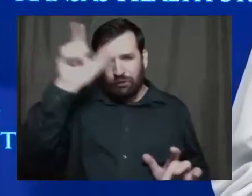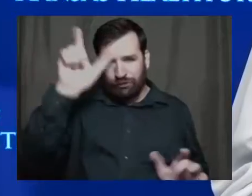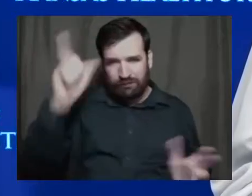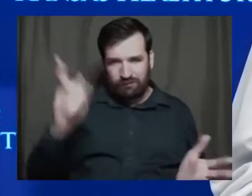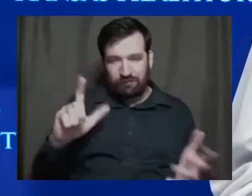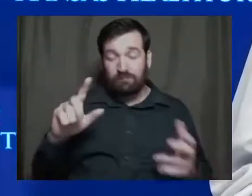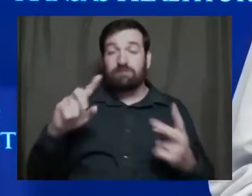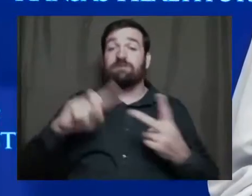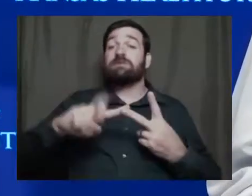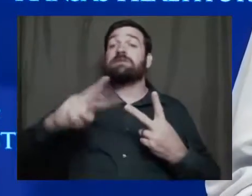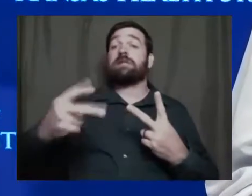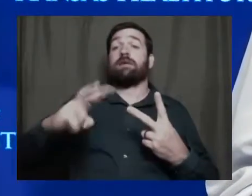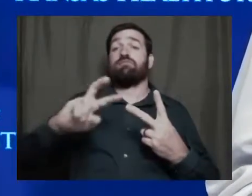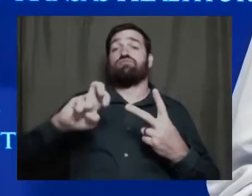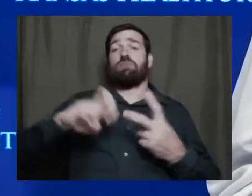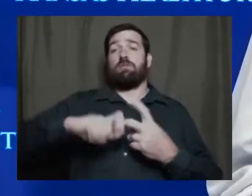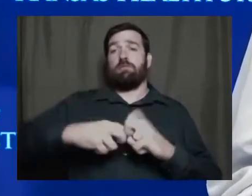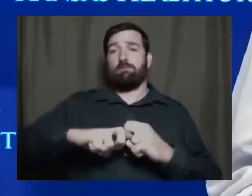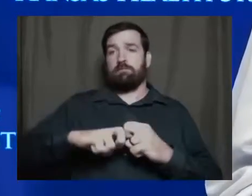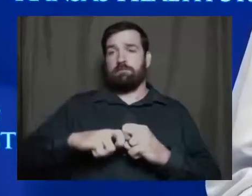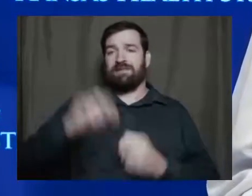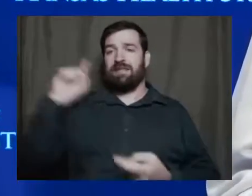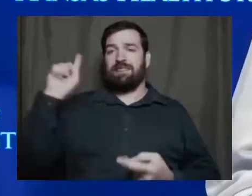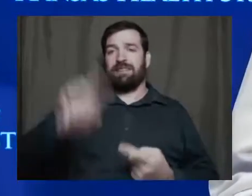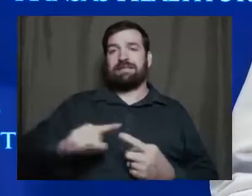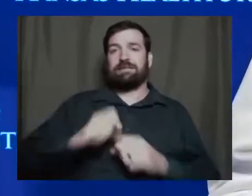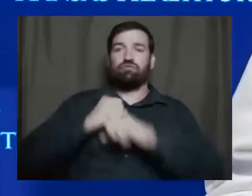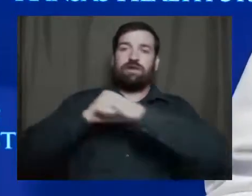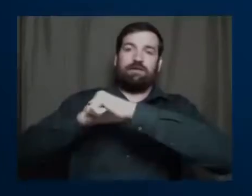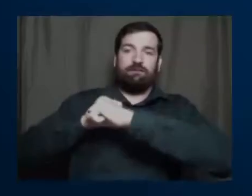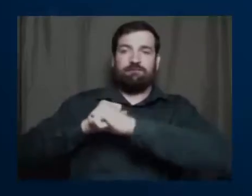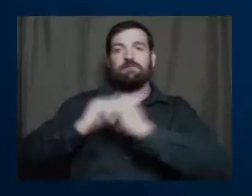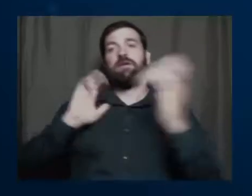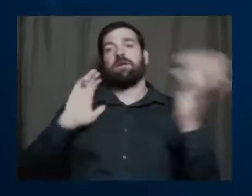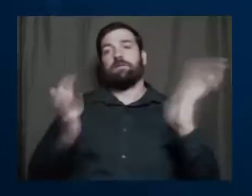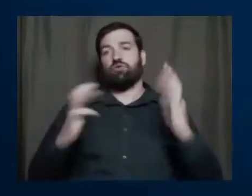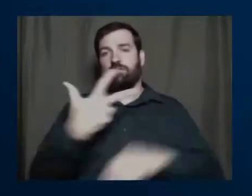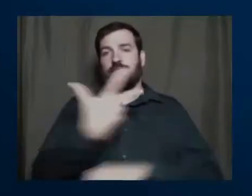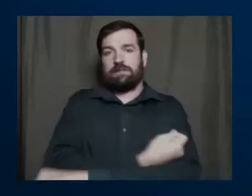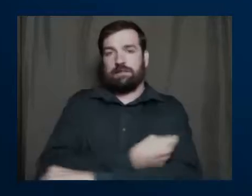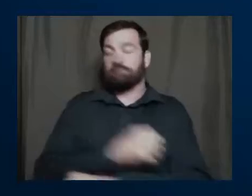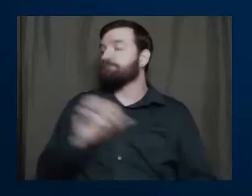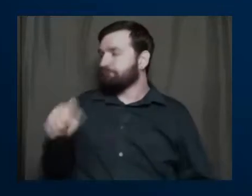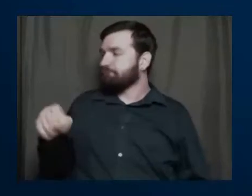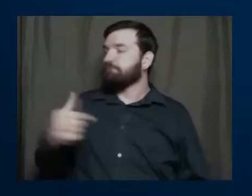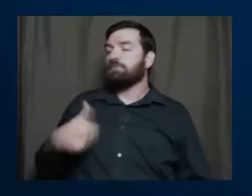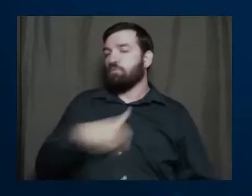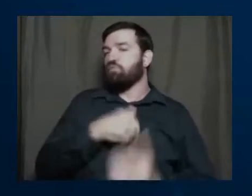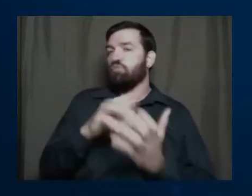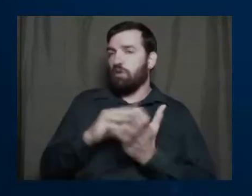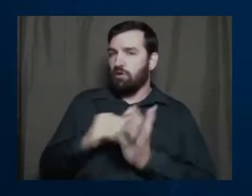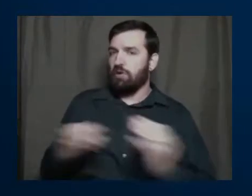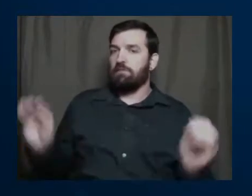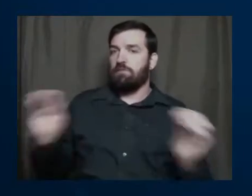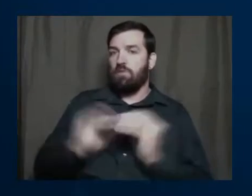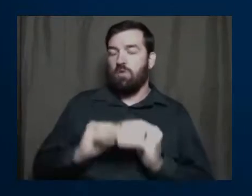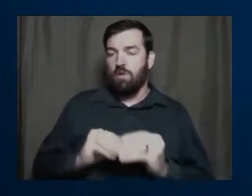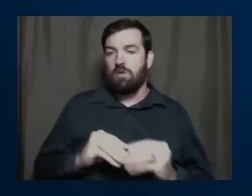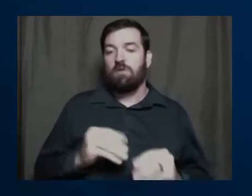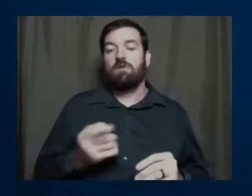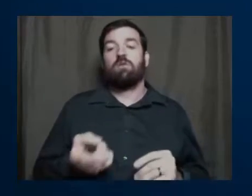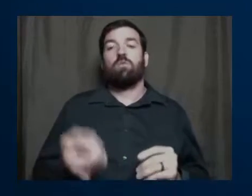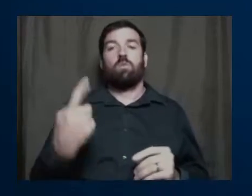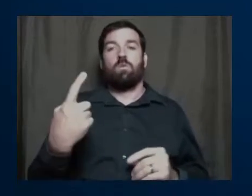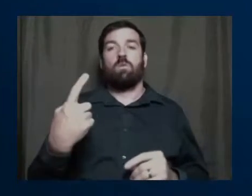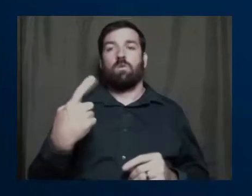that it's not as protective as the vaccination. Yeah, and we're learning more about that. There was a recent clinical